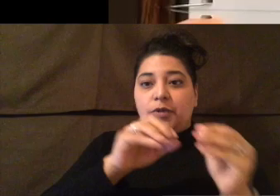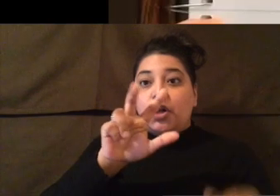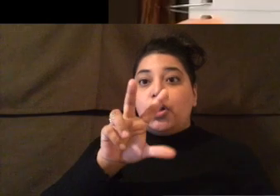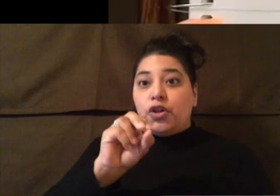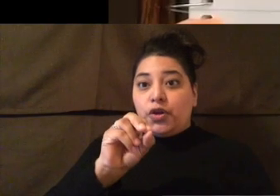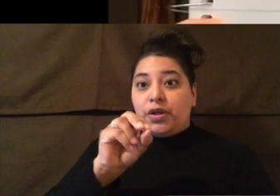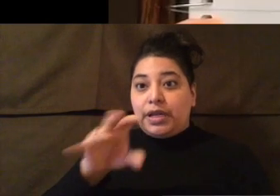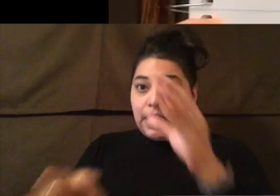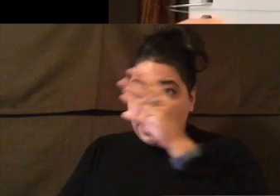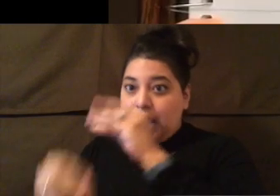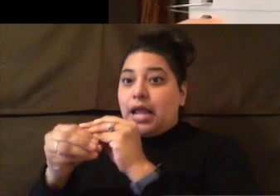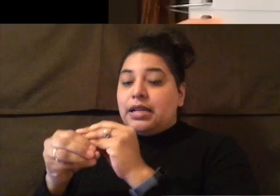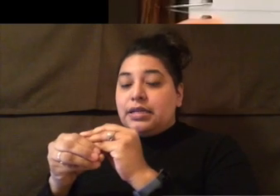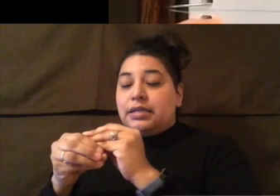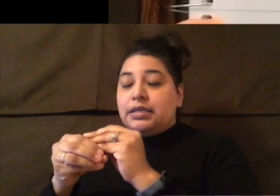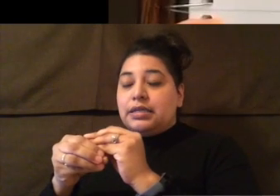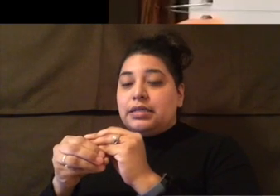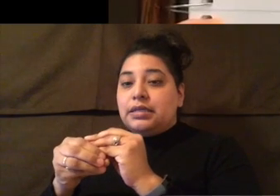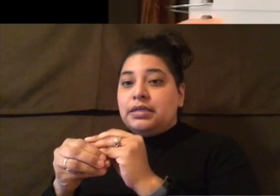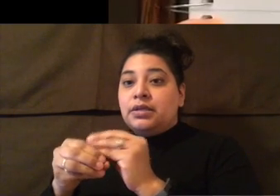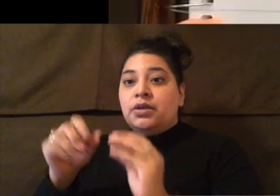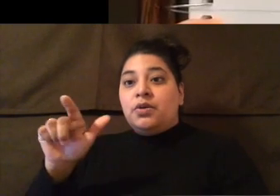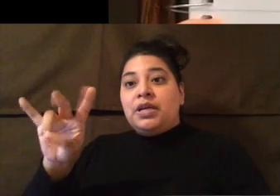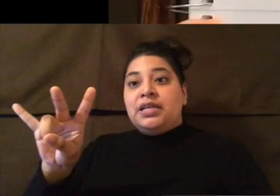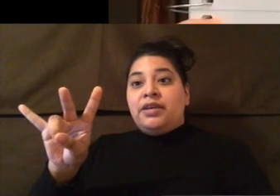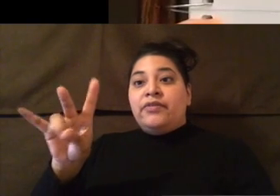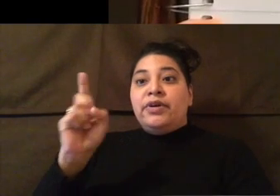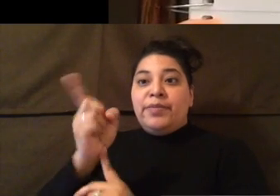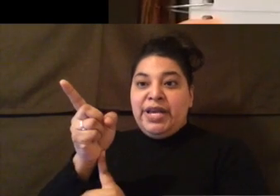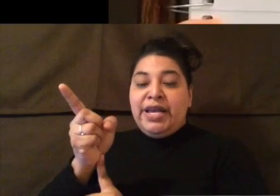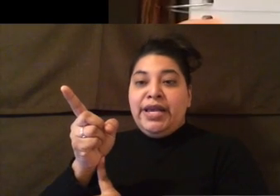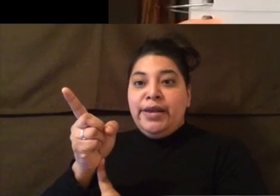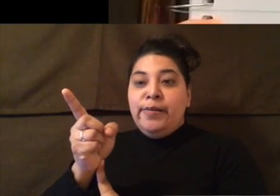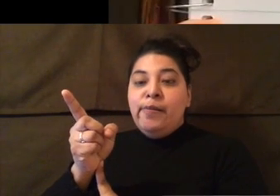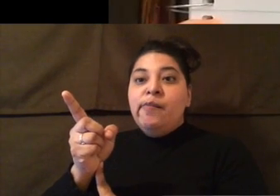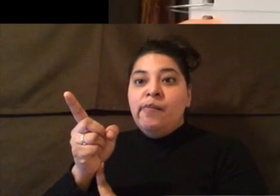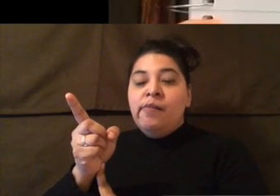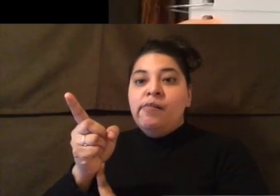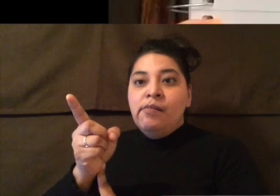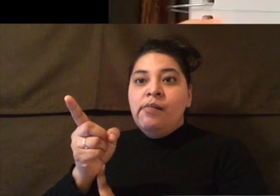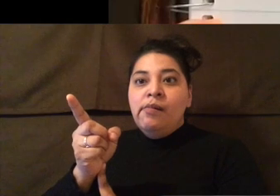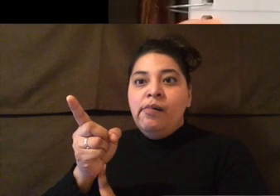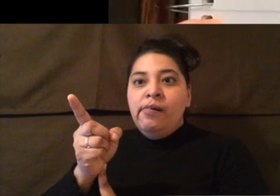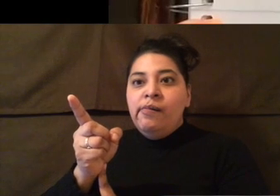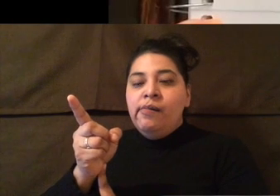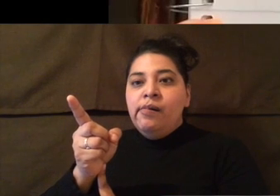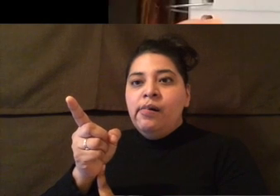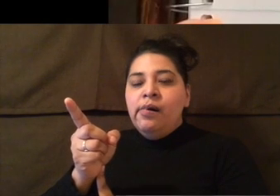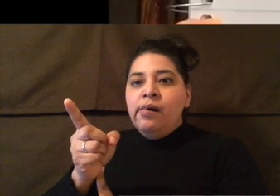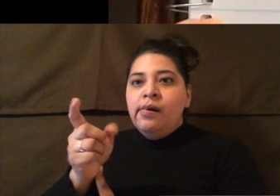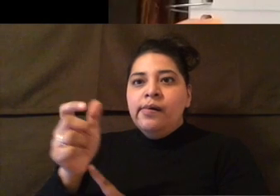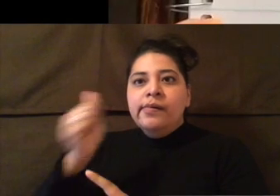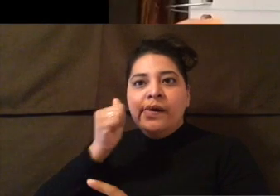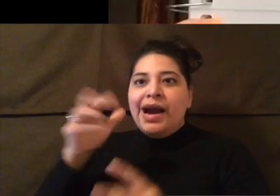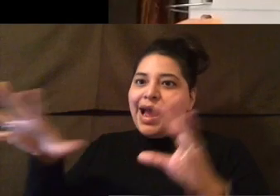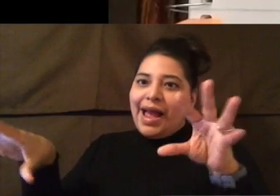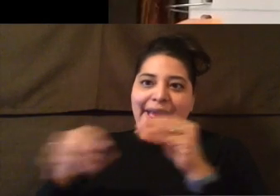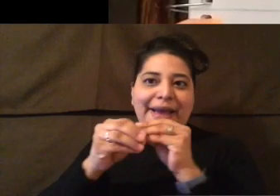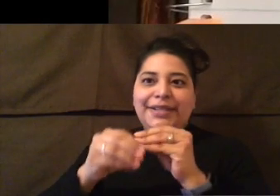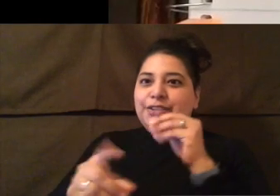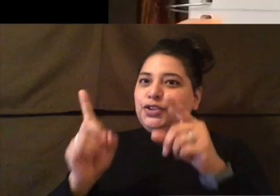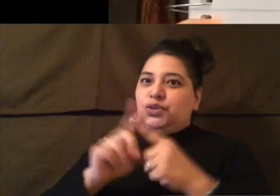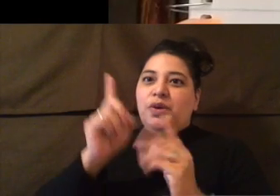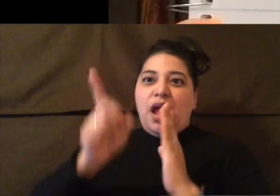plus 30 minutes plus 27 minutes. Well, I'm not going to add these to